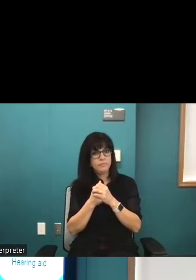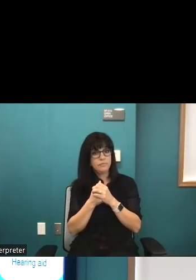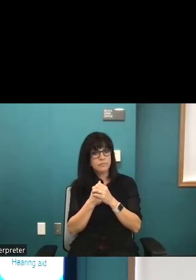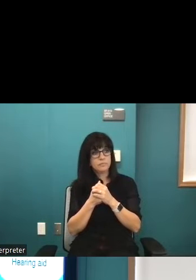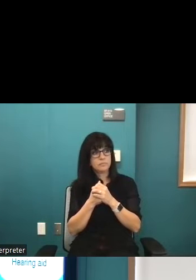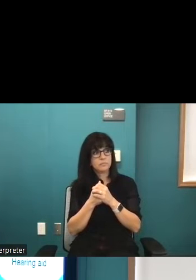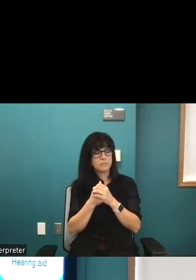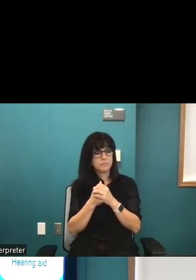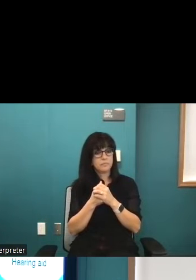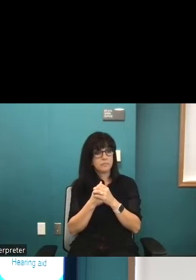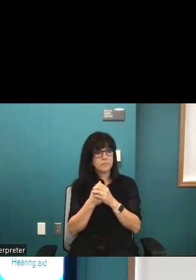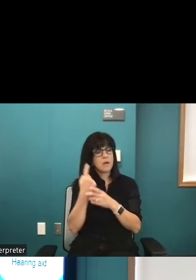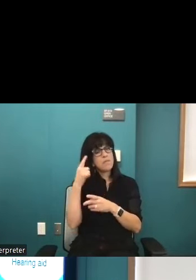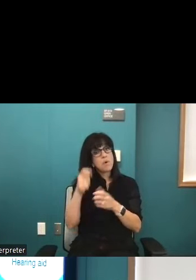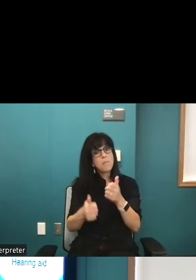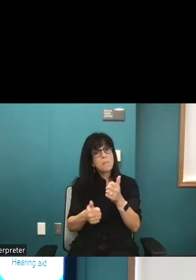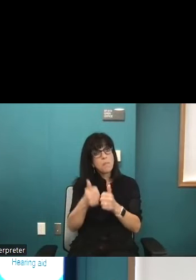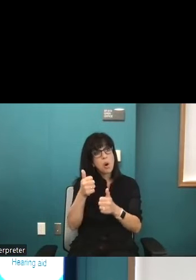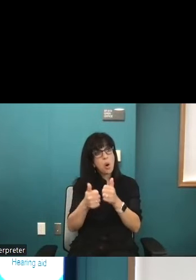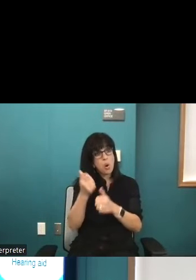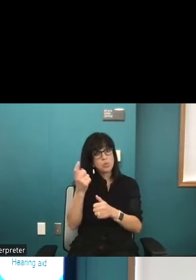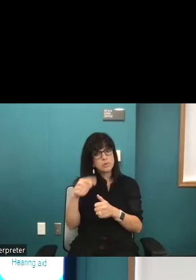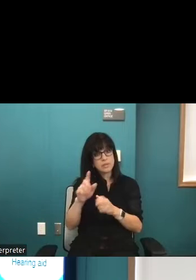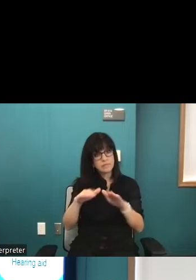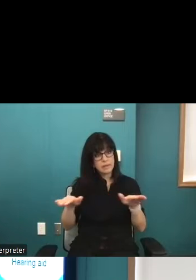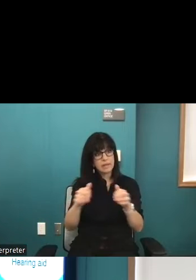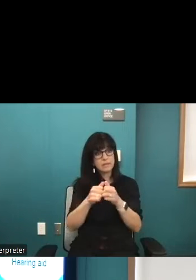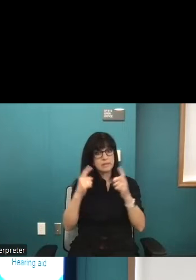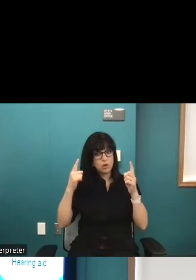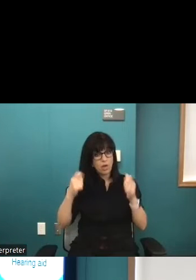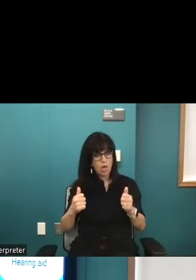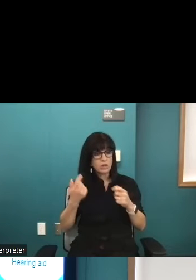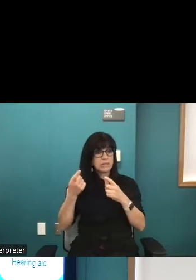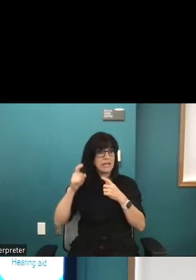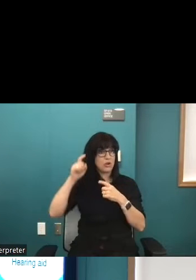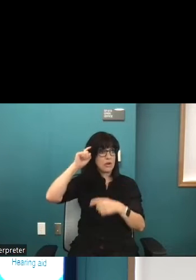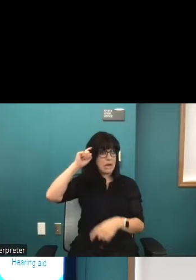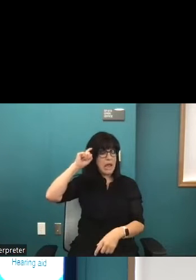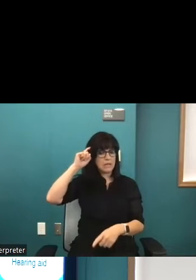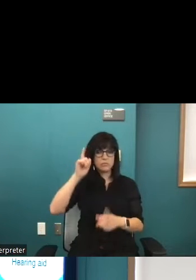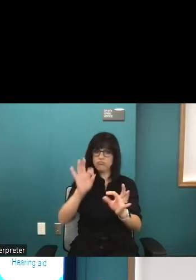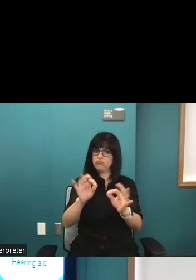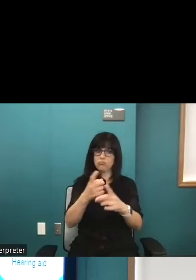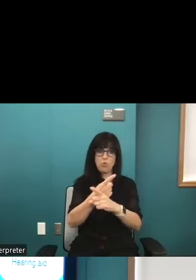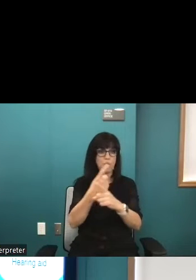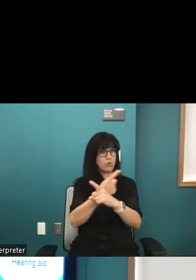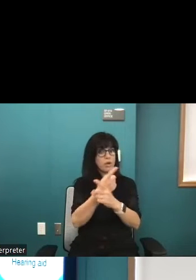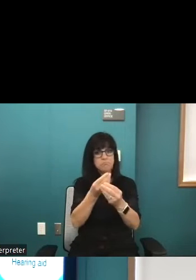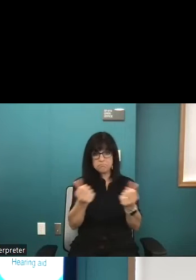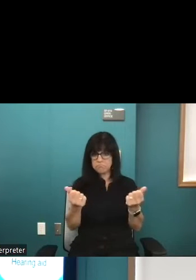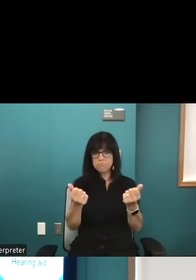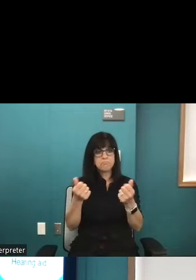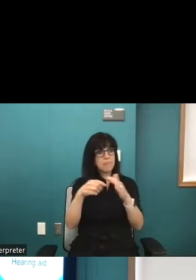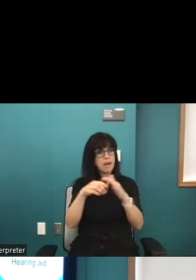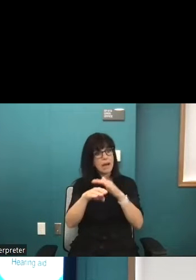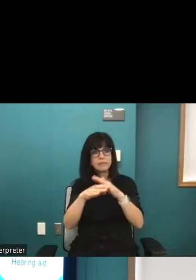And for the majority, I would say, of children with hearing loss, hearing aids are a very appropriate solution. It gives them